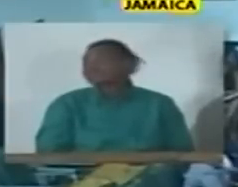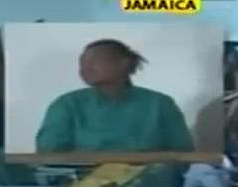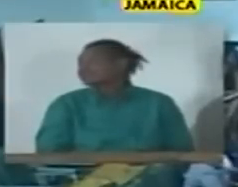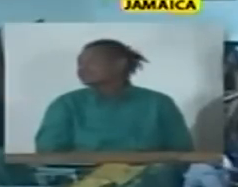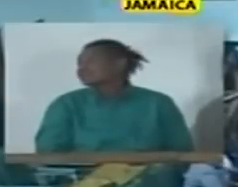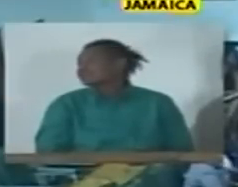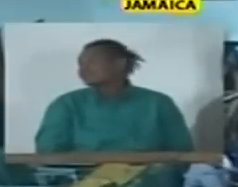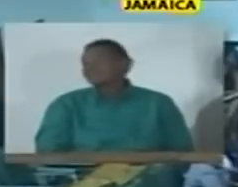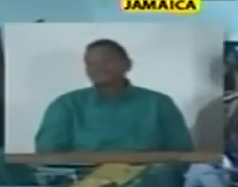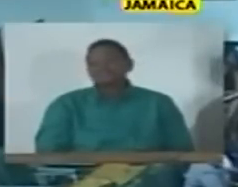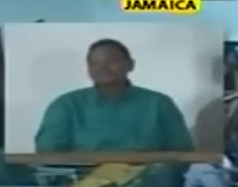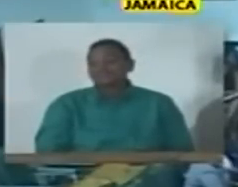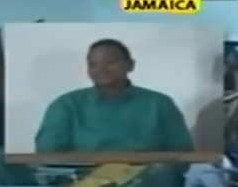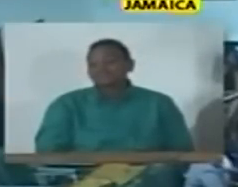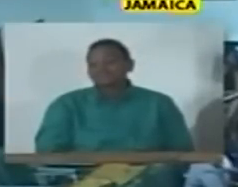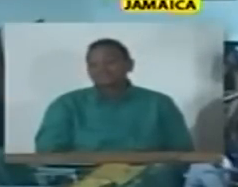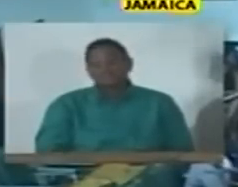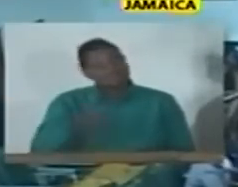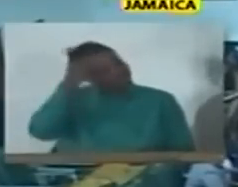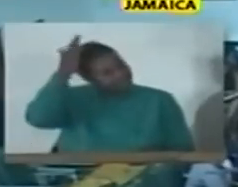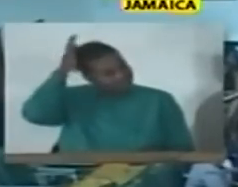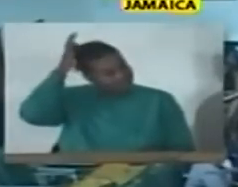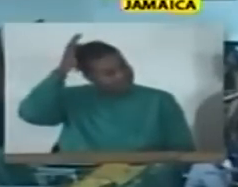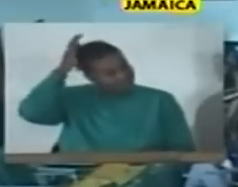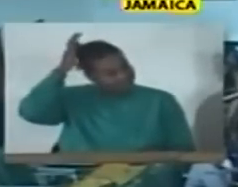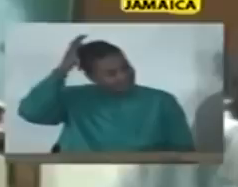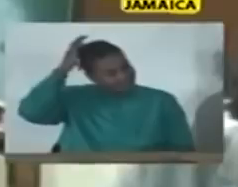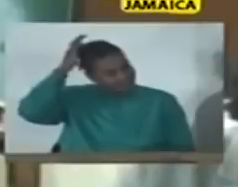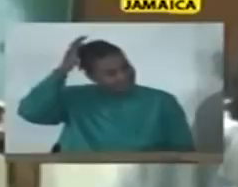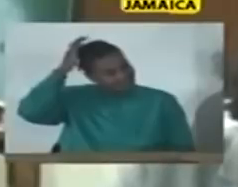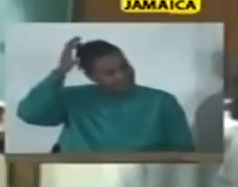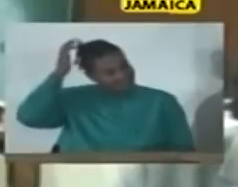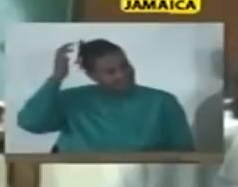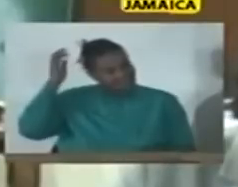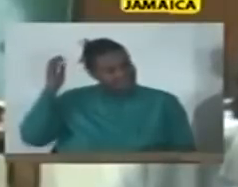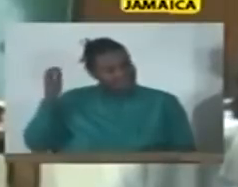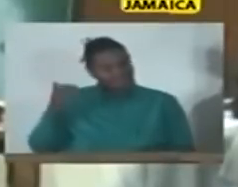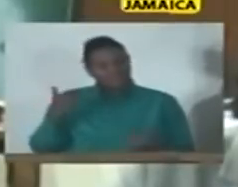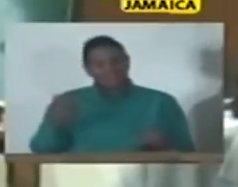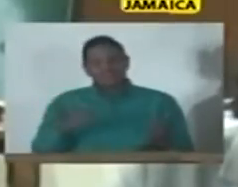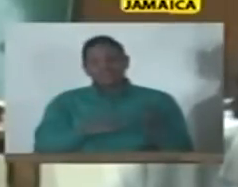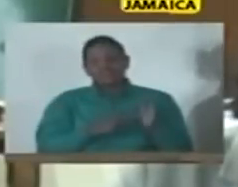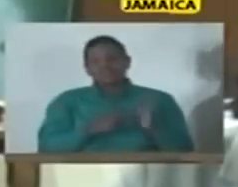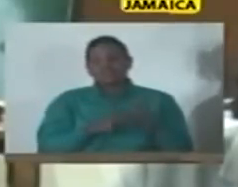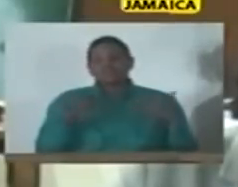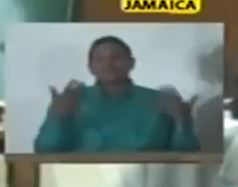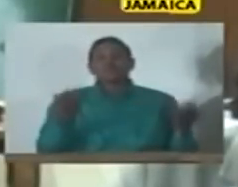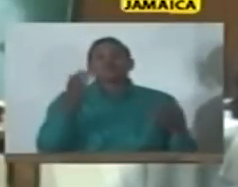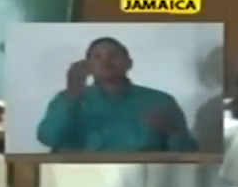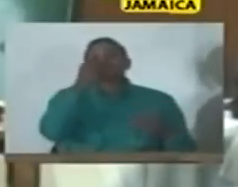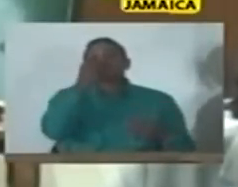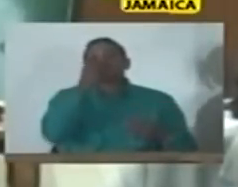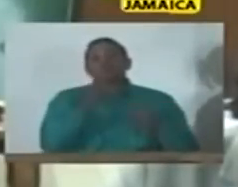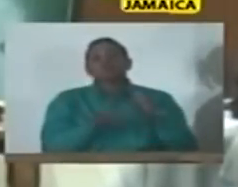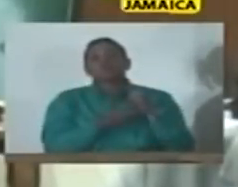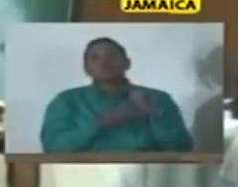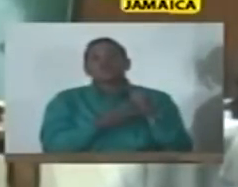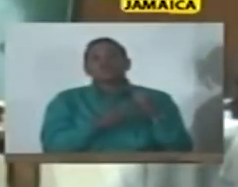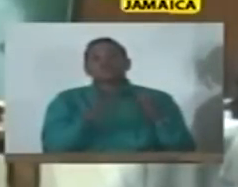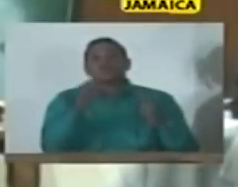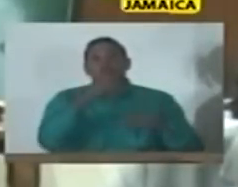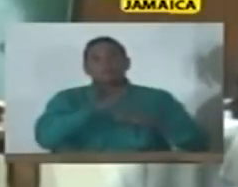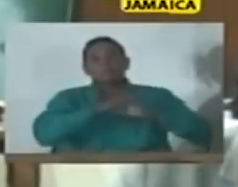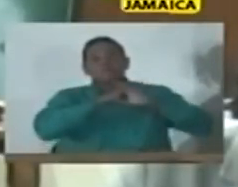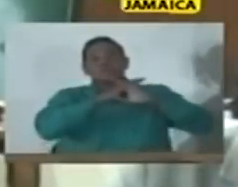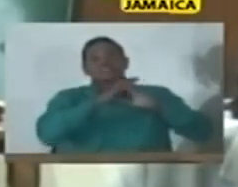Mr. President, it is now intended to proceed with the committee stage of the Food Storage and Prevention of Infestation